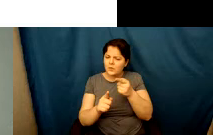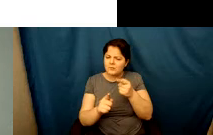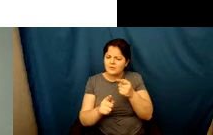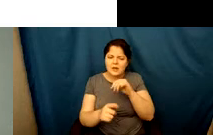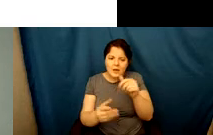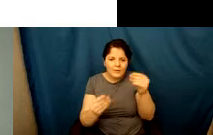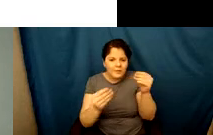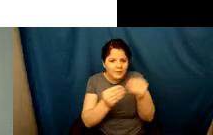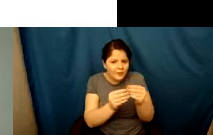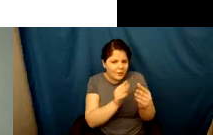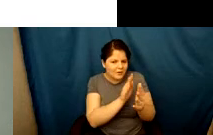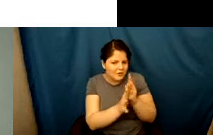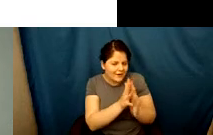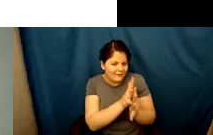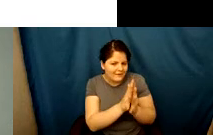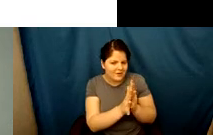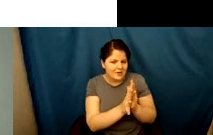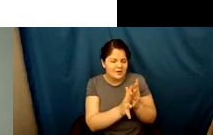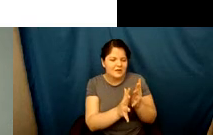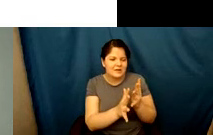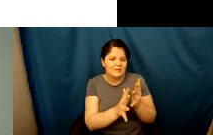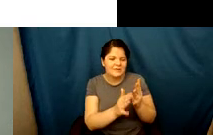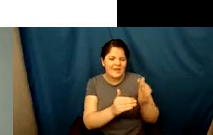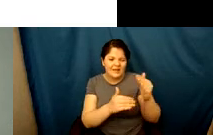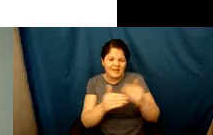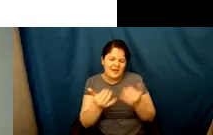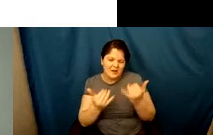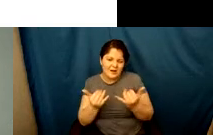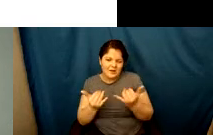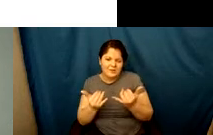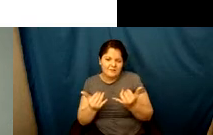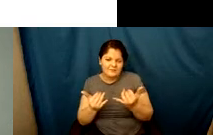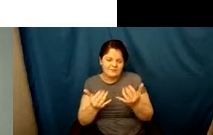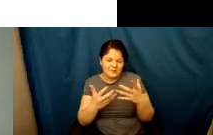more traffic than there